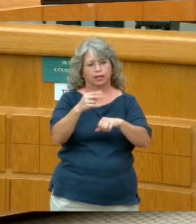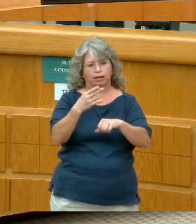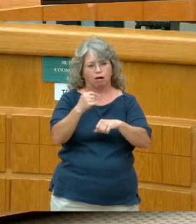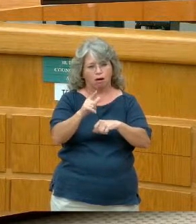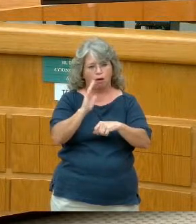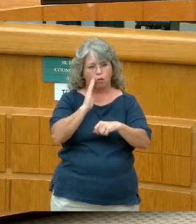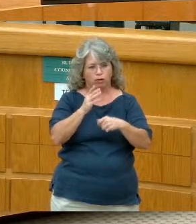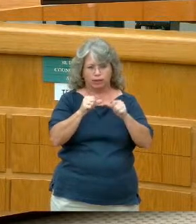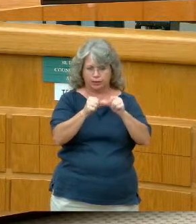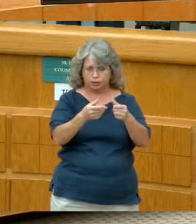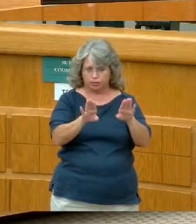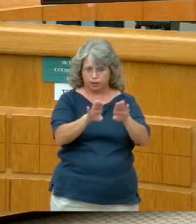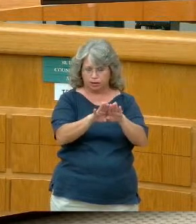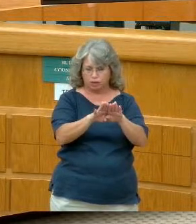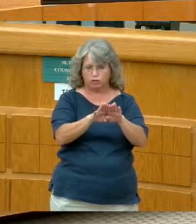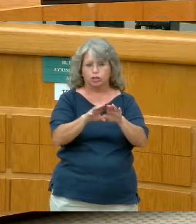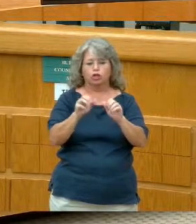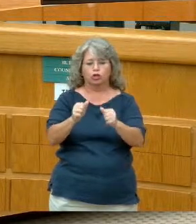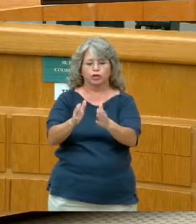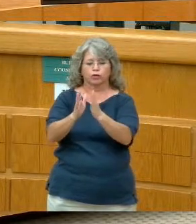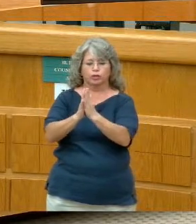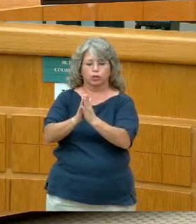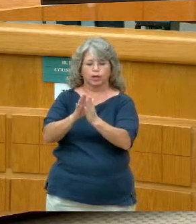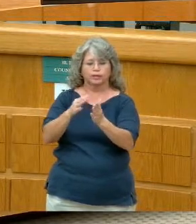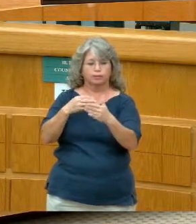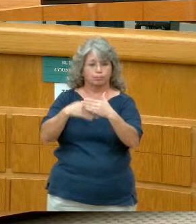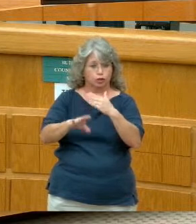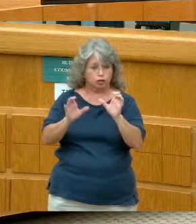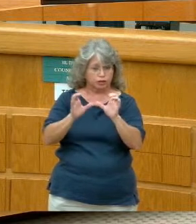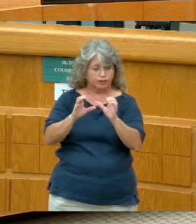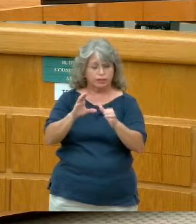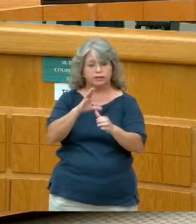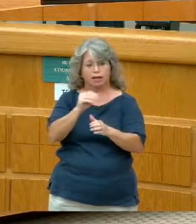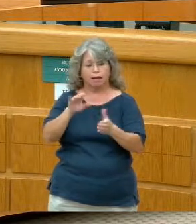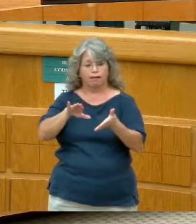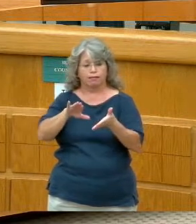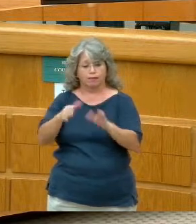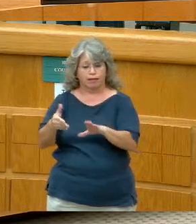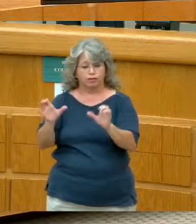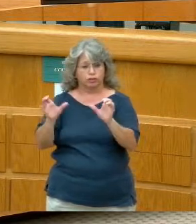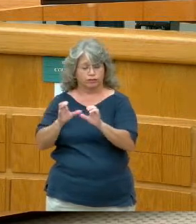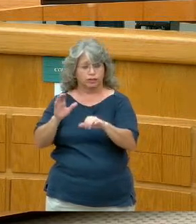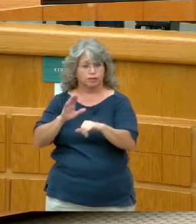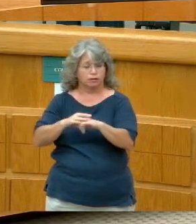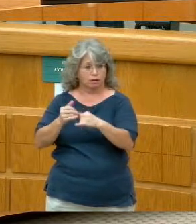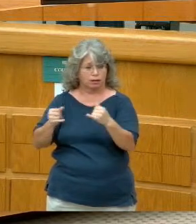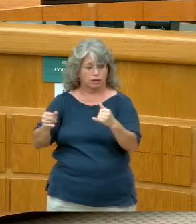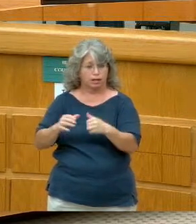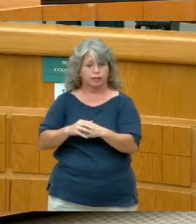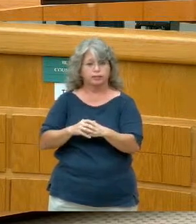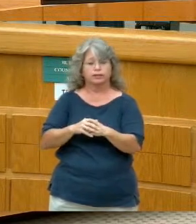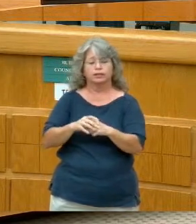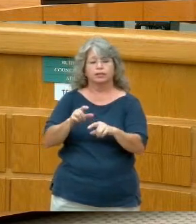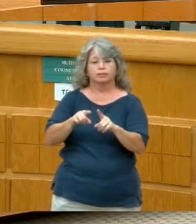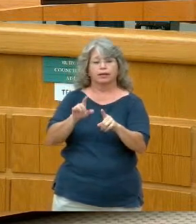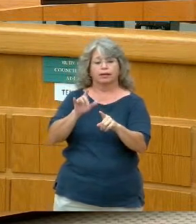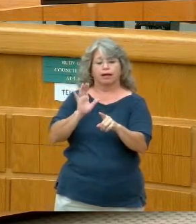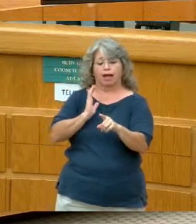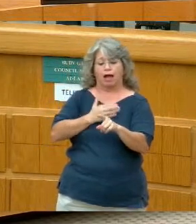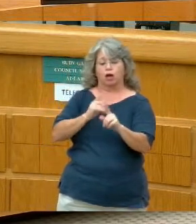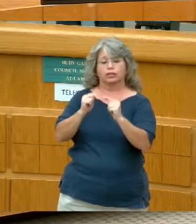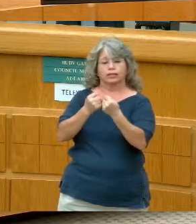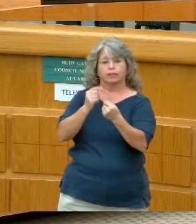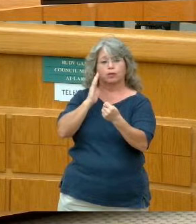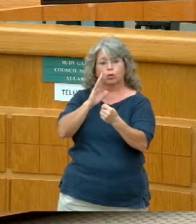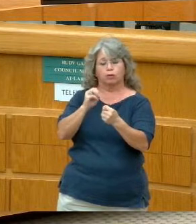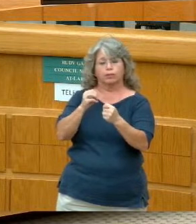death certificates online, but there will be a delay as the vital records team will be placed in quarantine in an abundance of